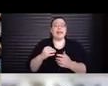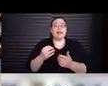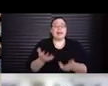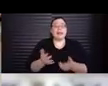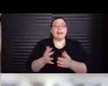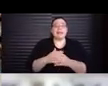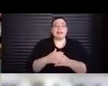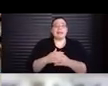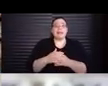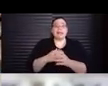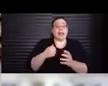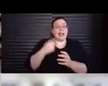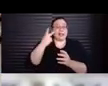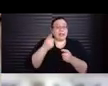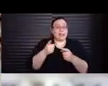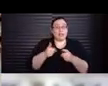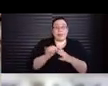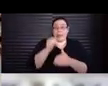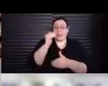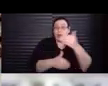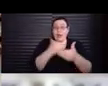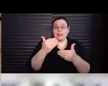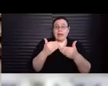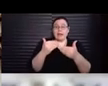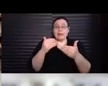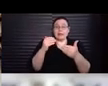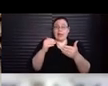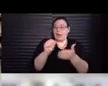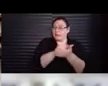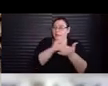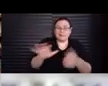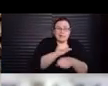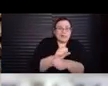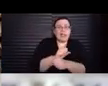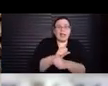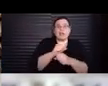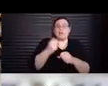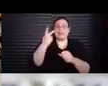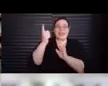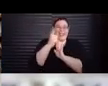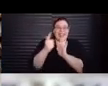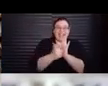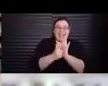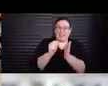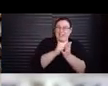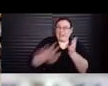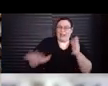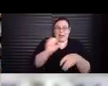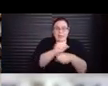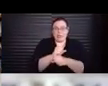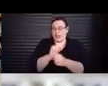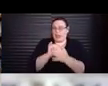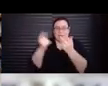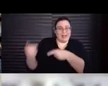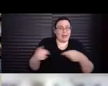in this process of abolition, that where you can see the gradual abolition, legal abolition that was being procured, a lot